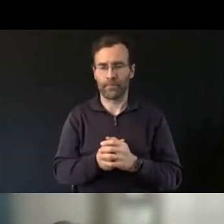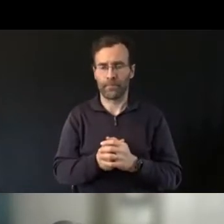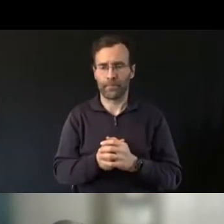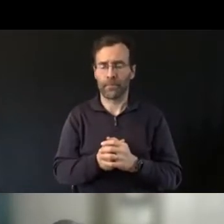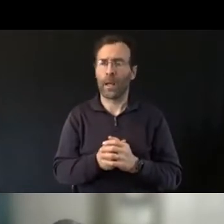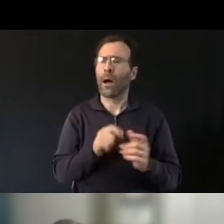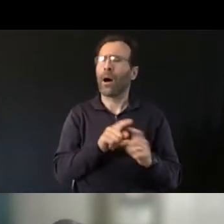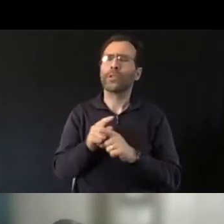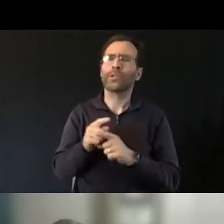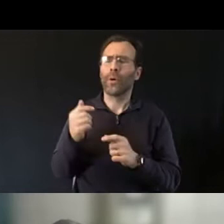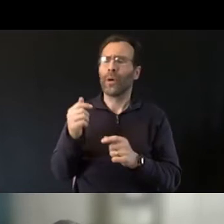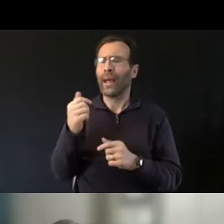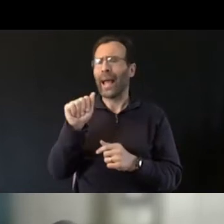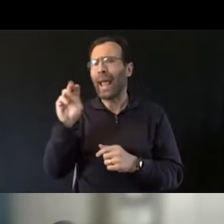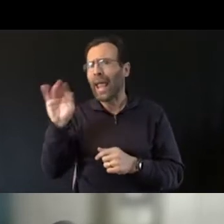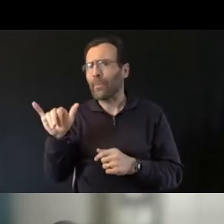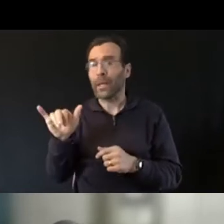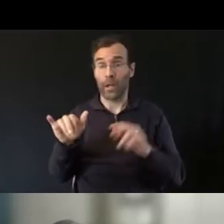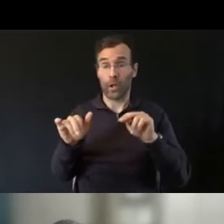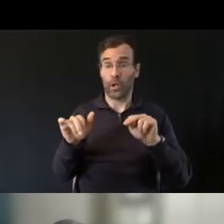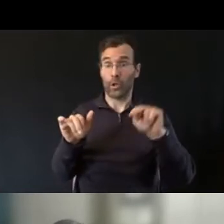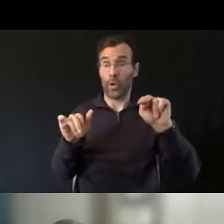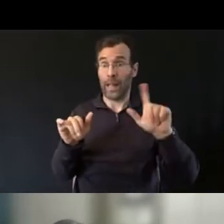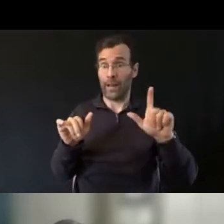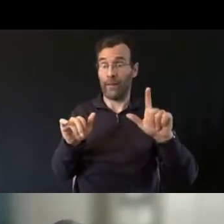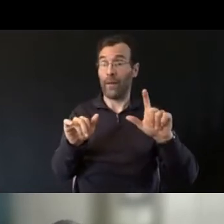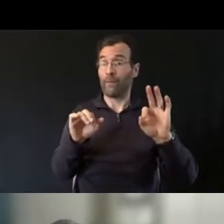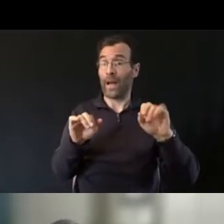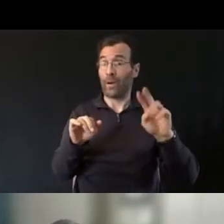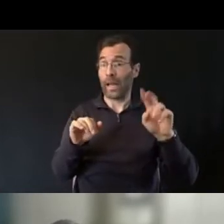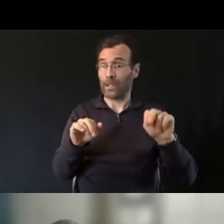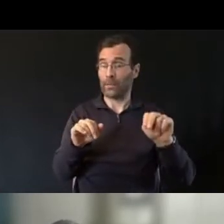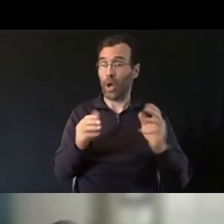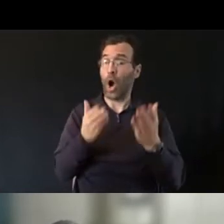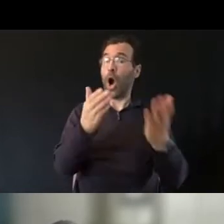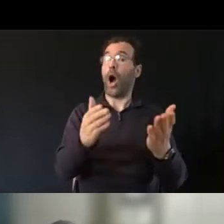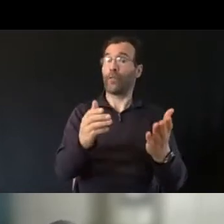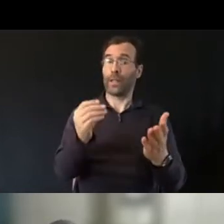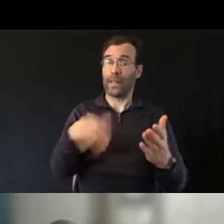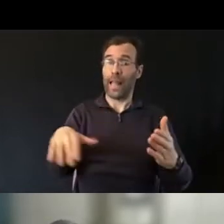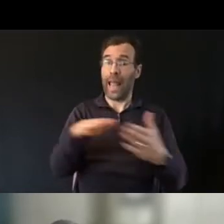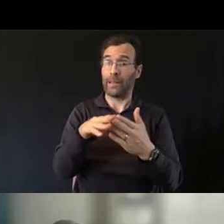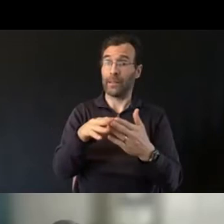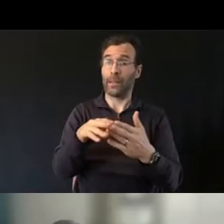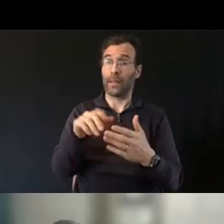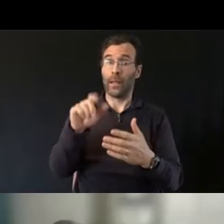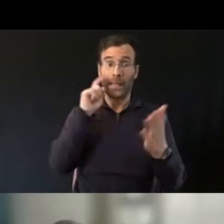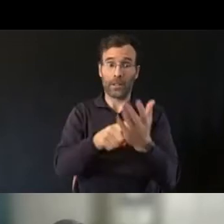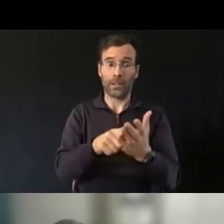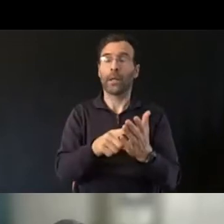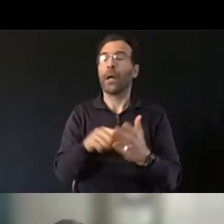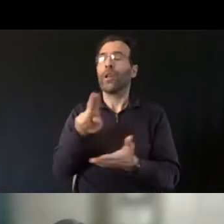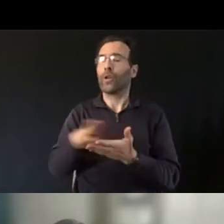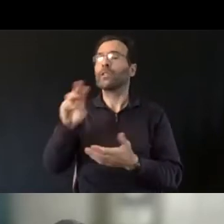Amy and the Northland Foundation for offering the land acknowledgement at the University of Minnesota Twin Cities. We acknowledge that we